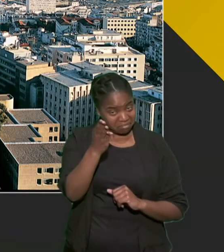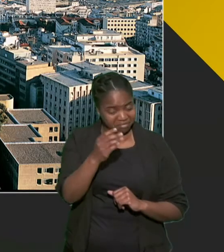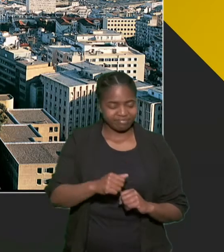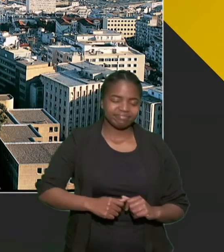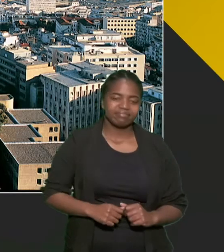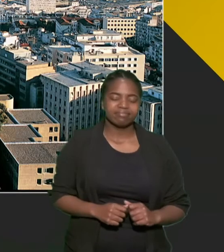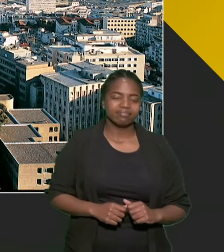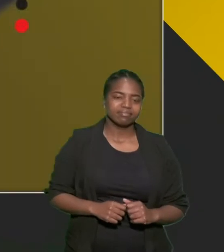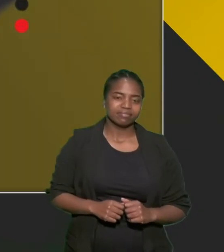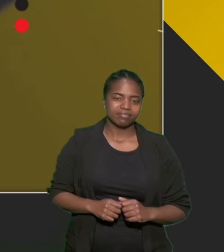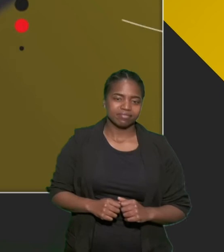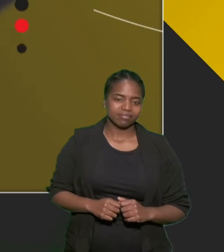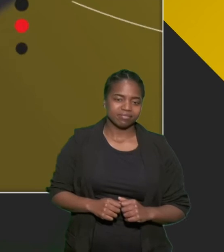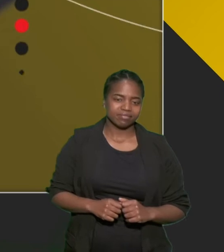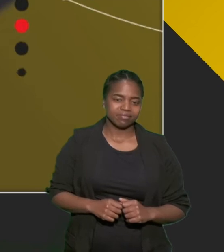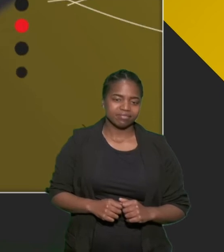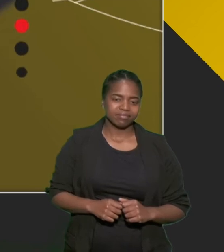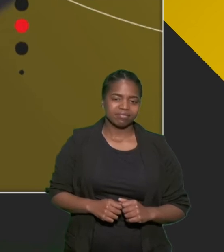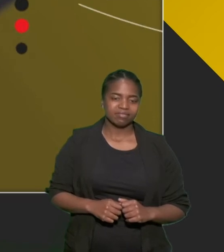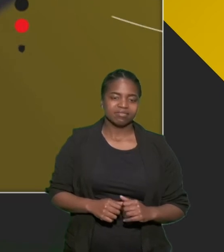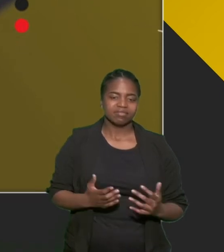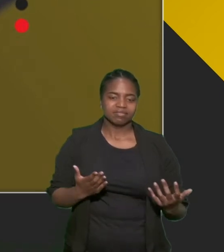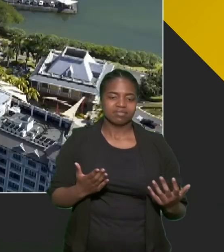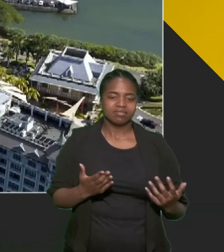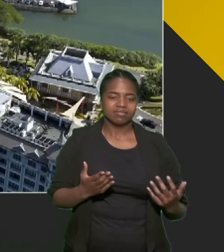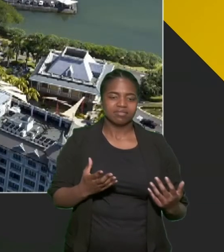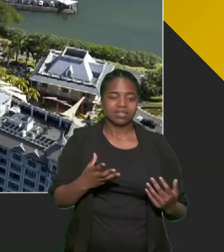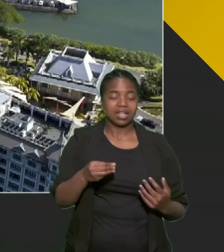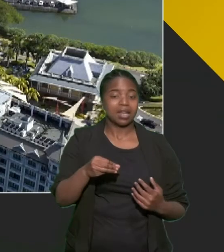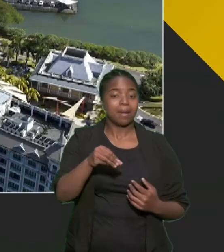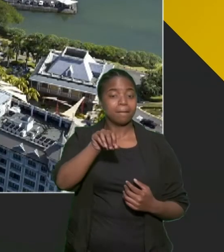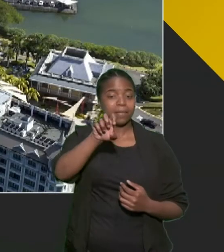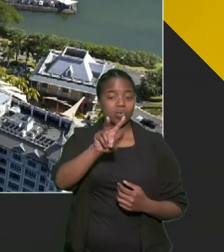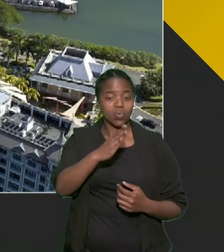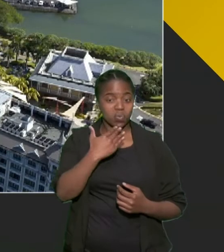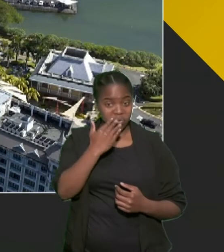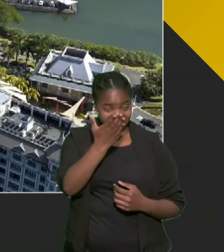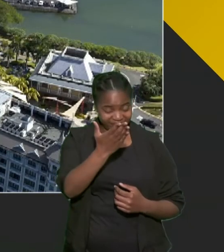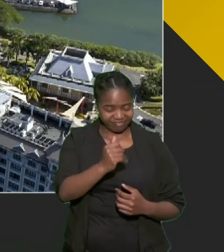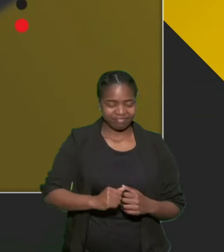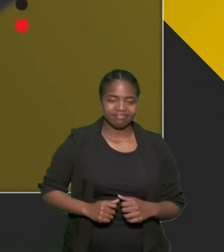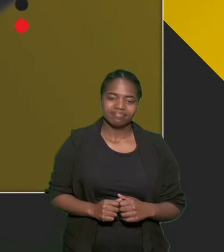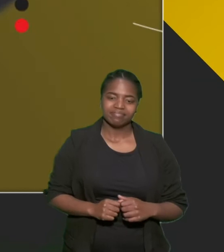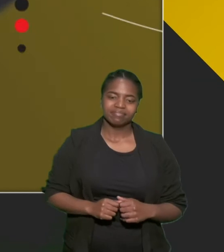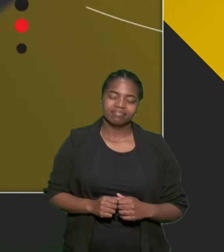Algeria. And making a first entry there is Mauritius.